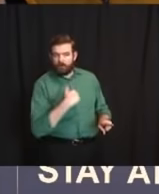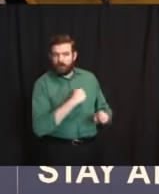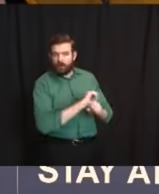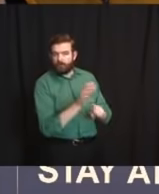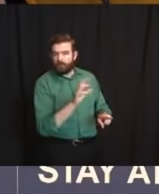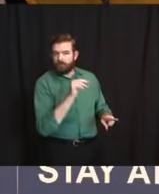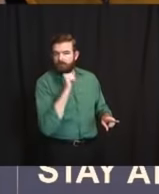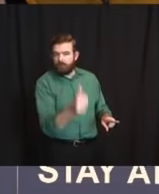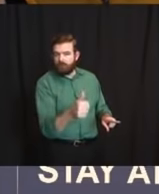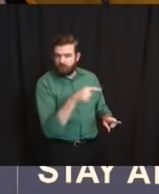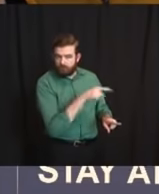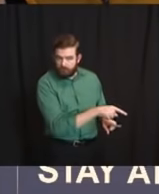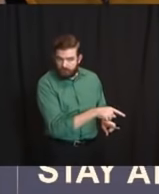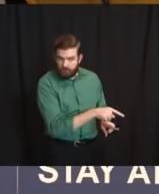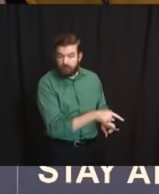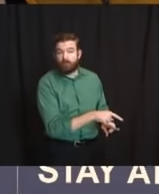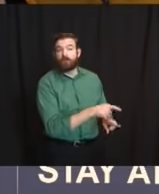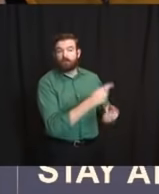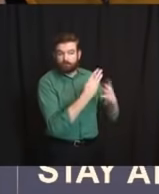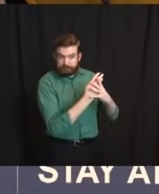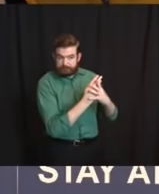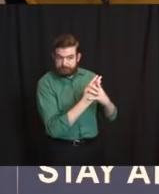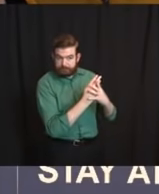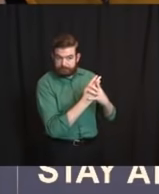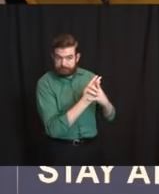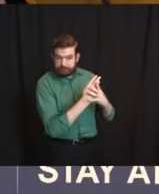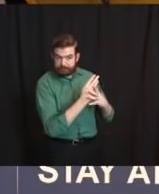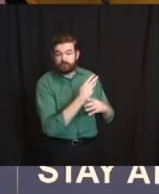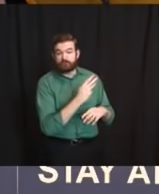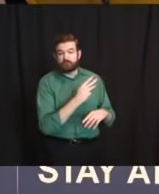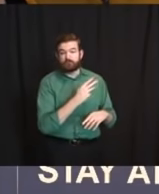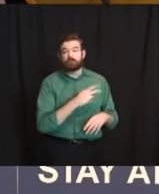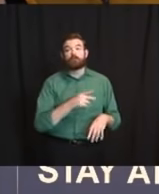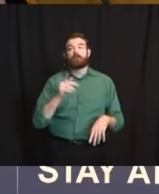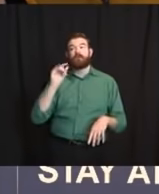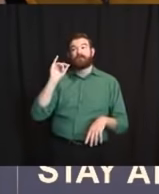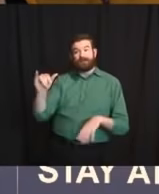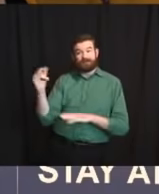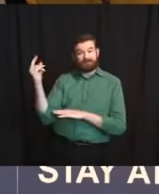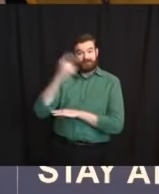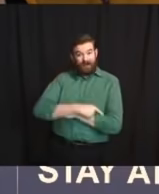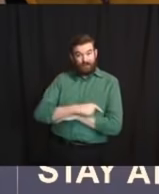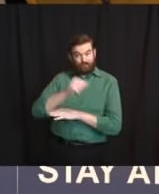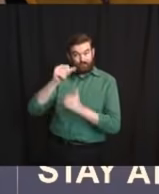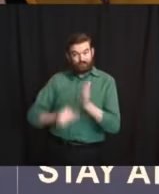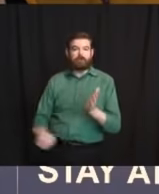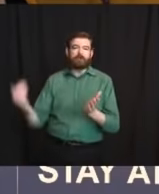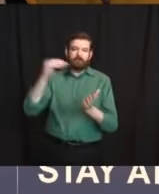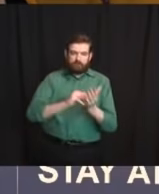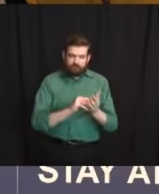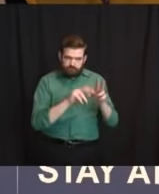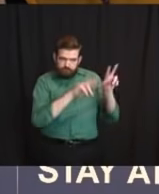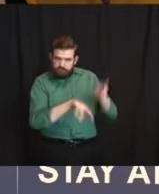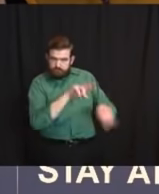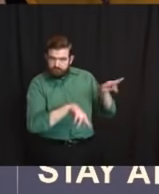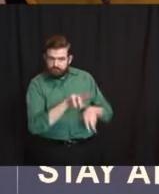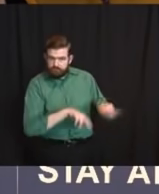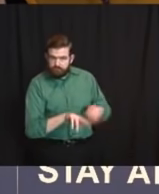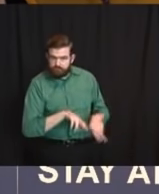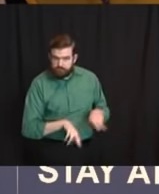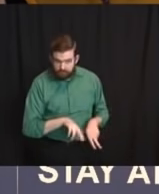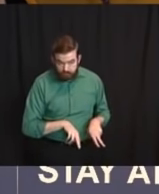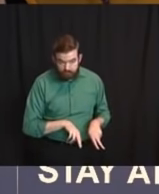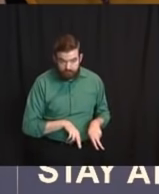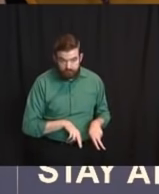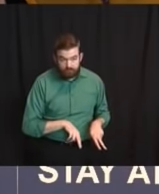require quarantine 3 days before surgery. Patients testing positive for COVID-19 prior